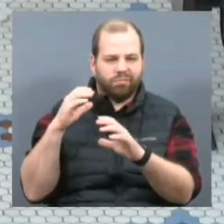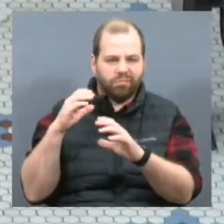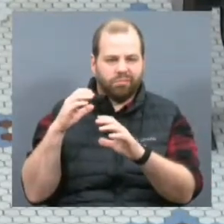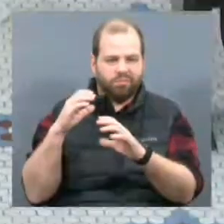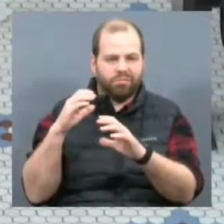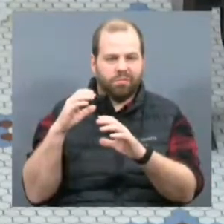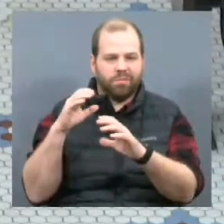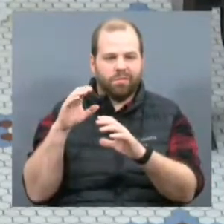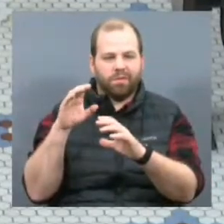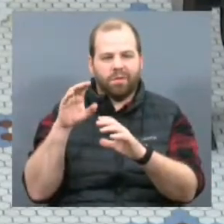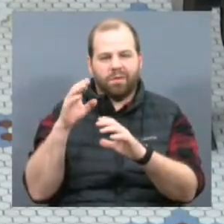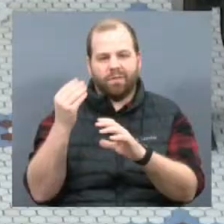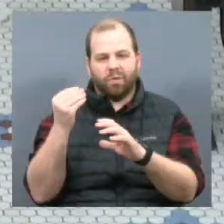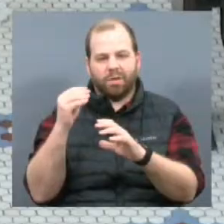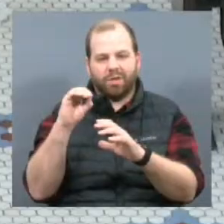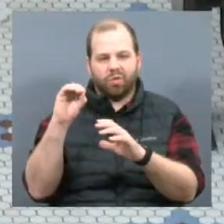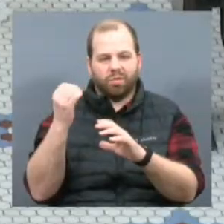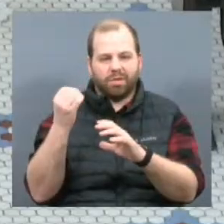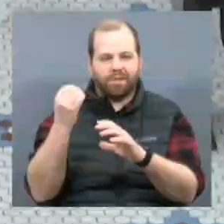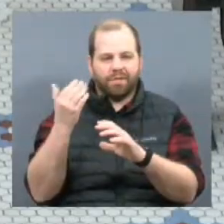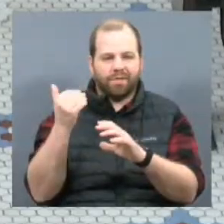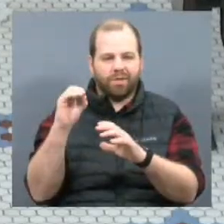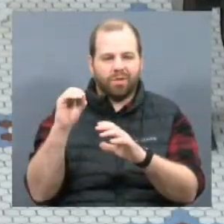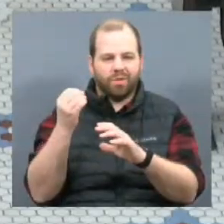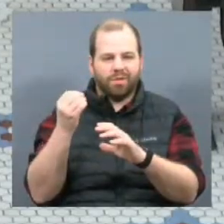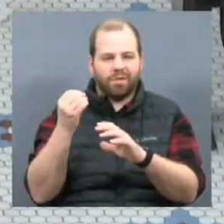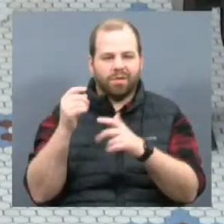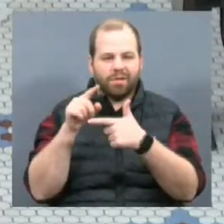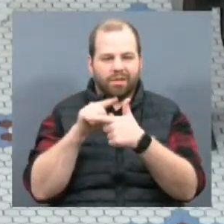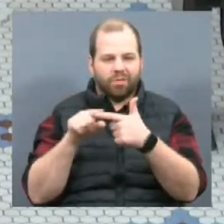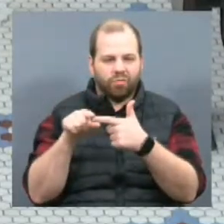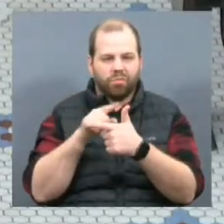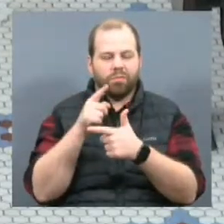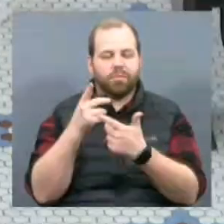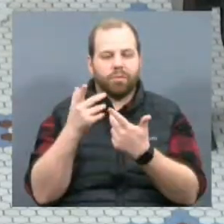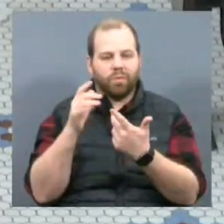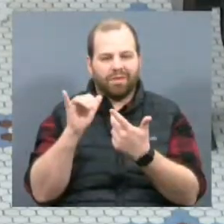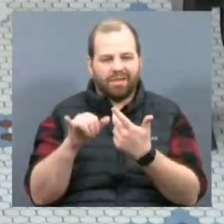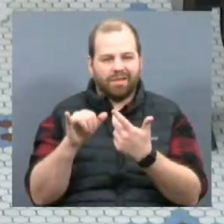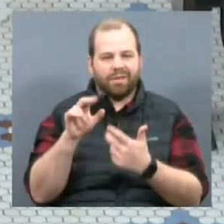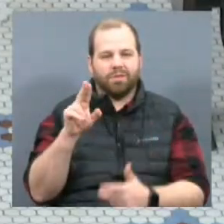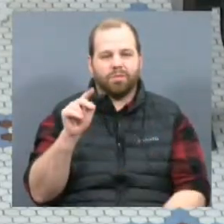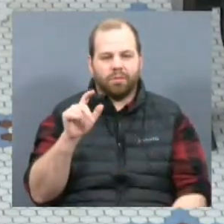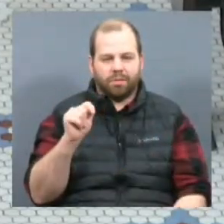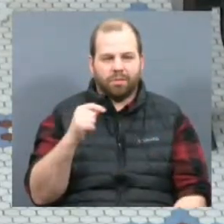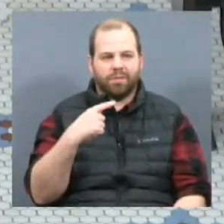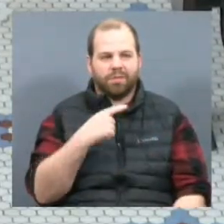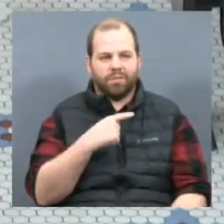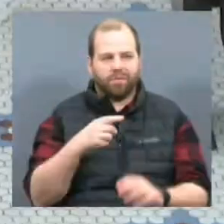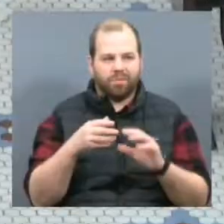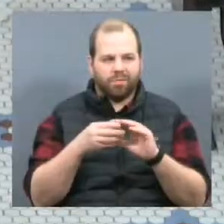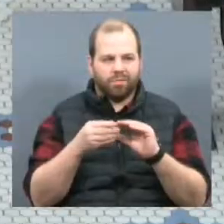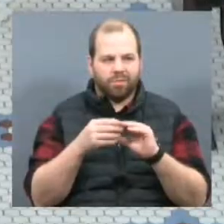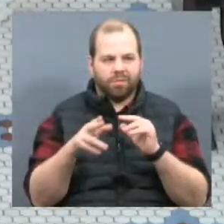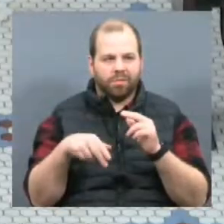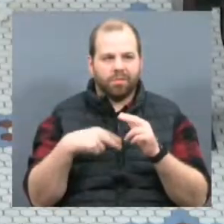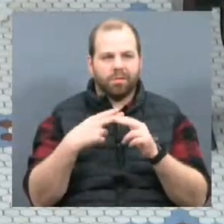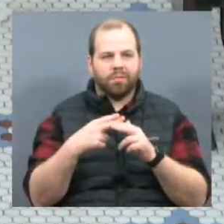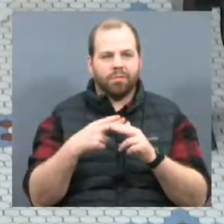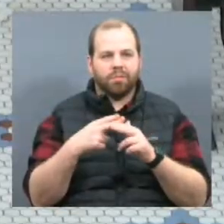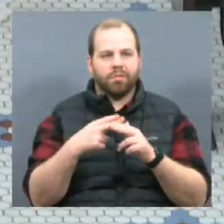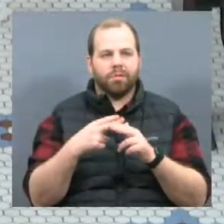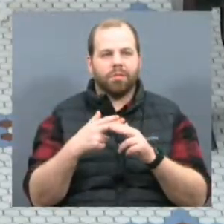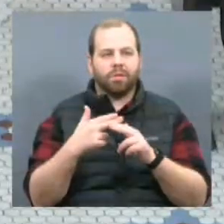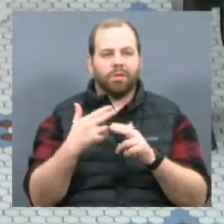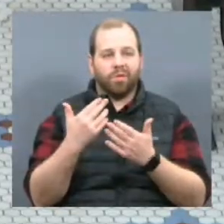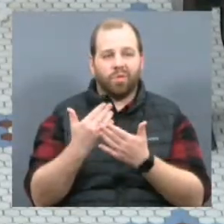angle. And so the unit that's directly, I think what the young lady was talking about is their